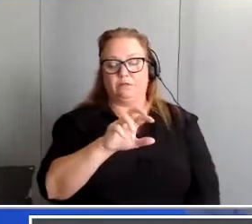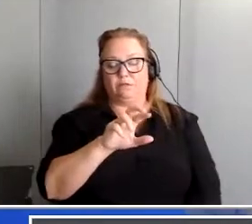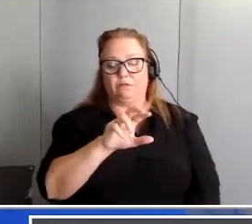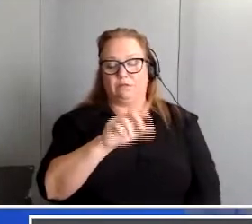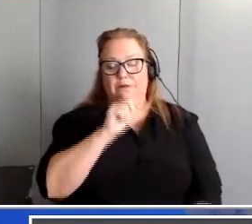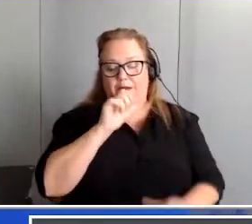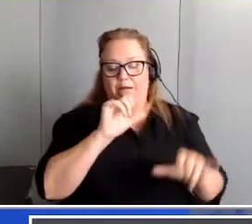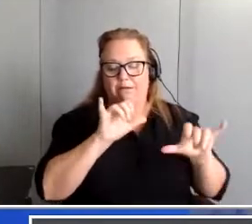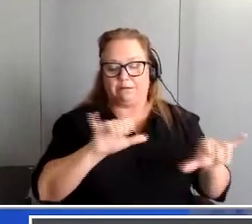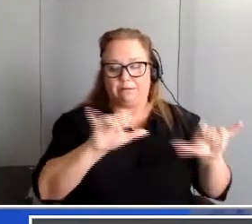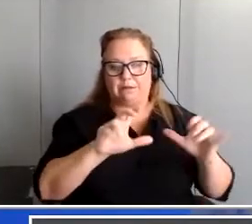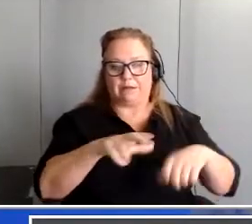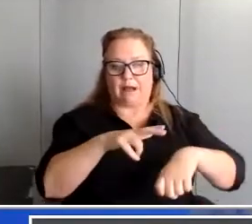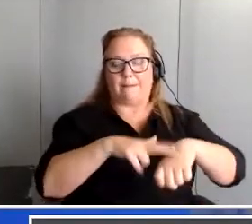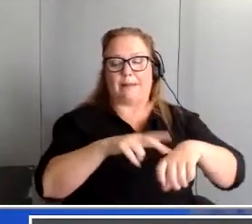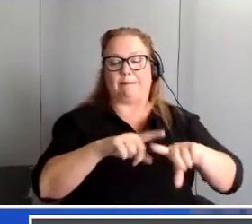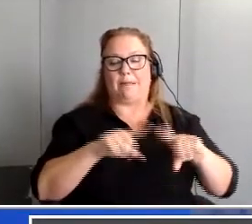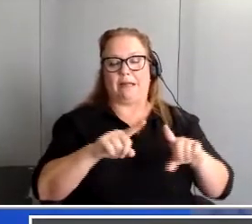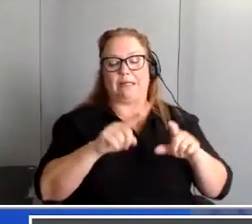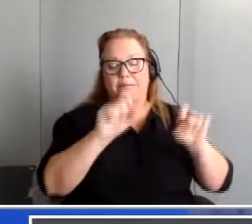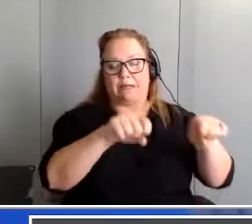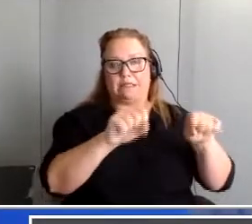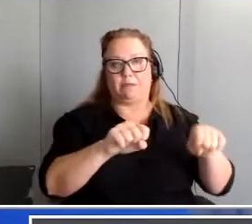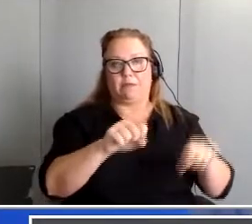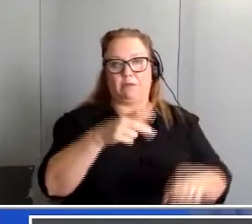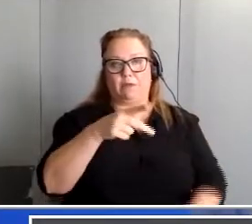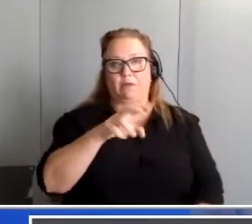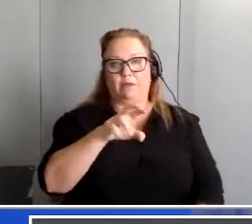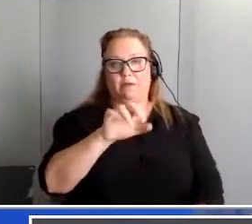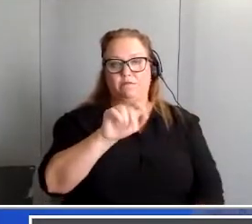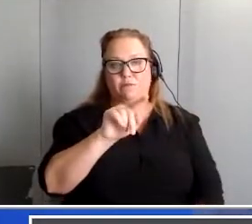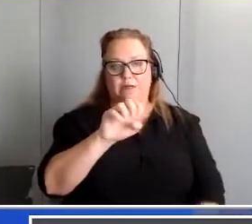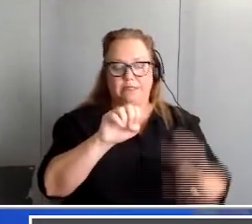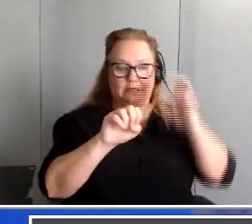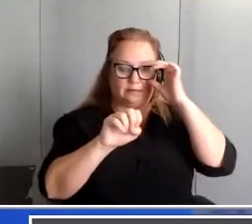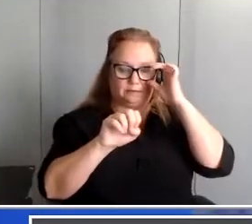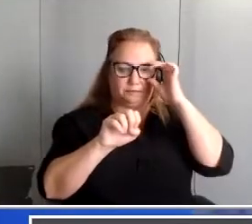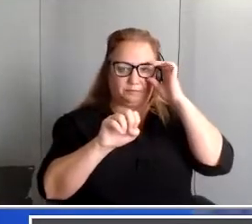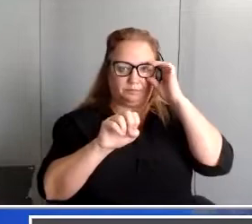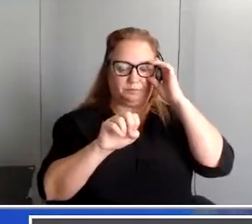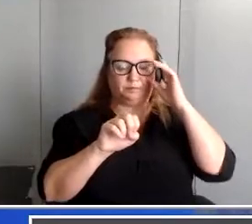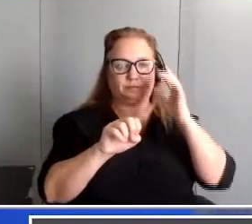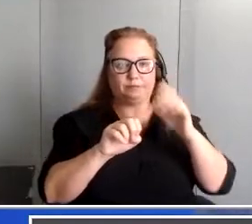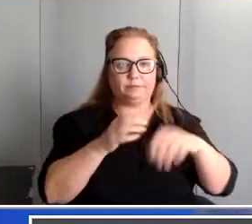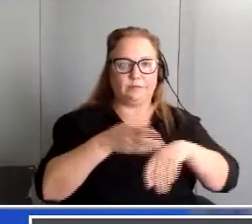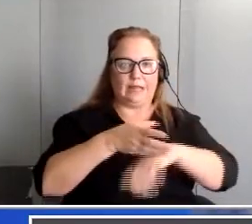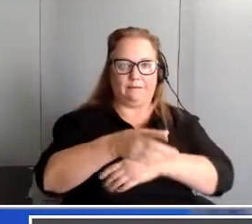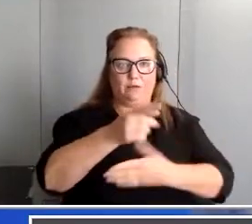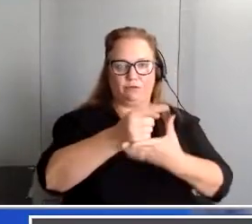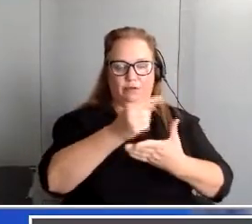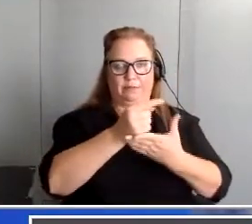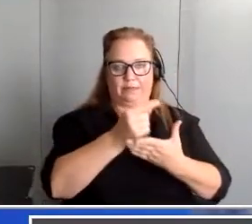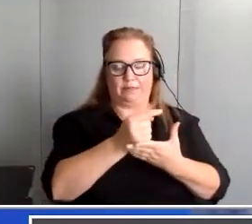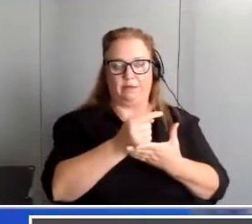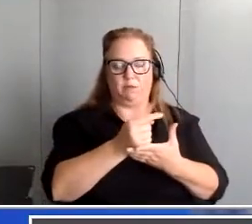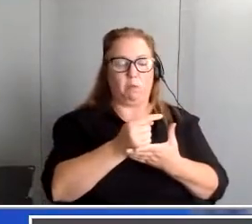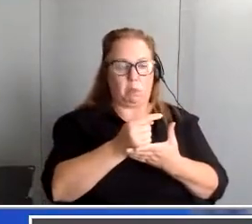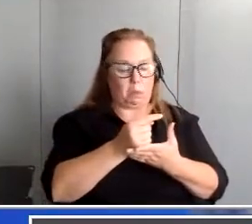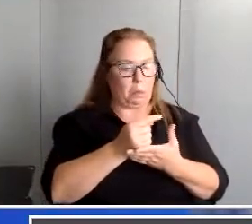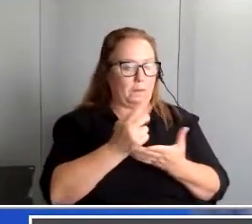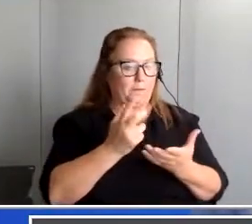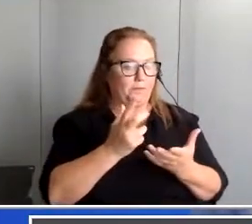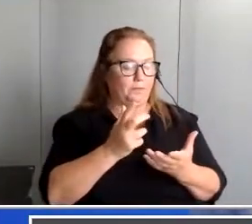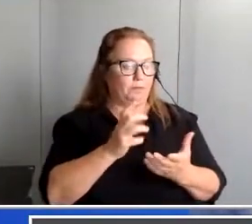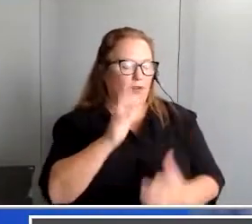to have recurrences within the prostate after treatment. That said, they're pretty unusual,